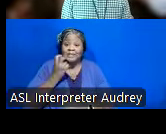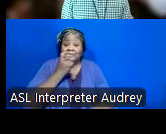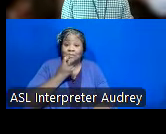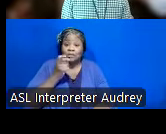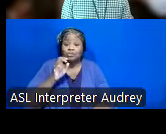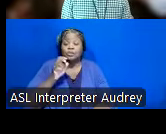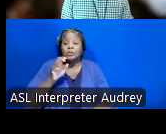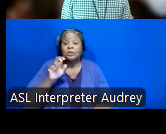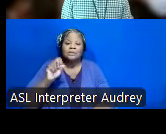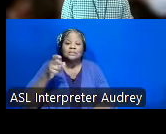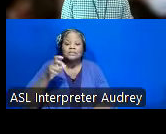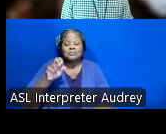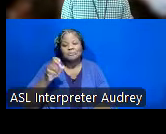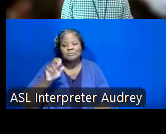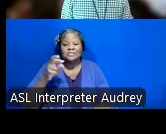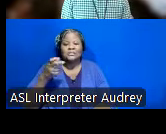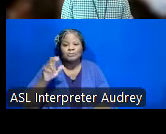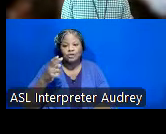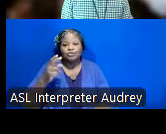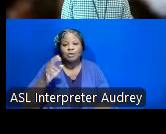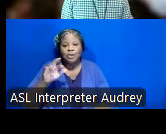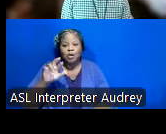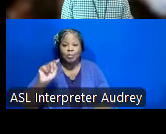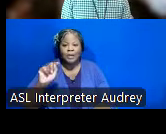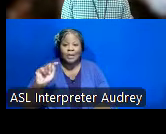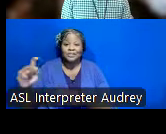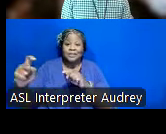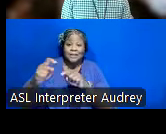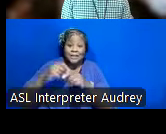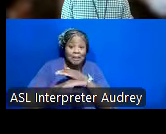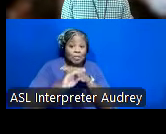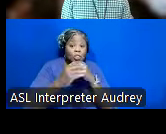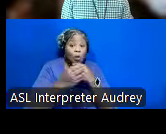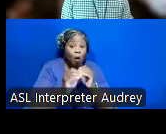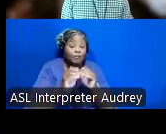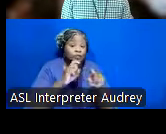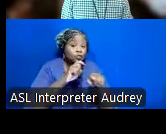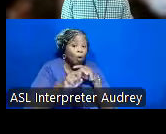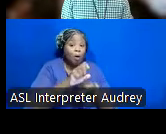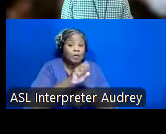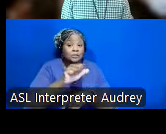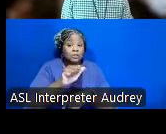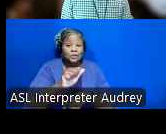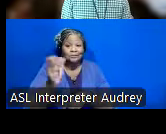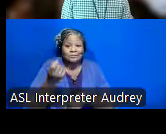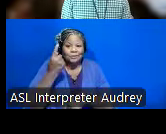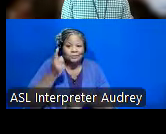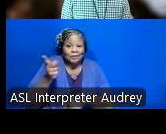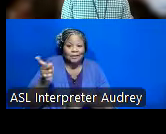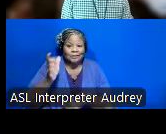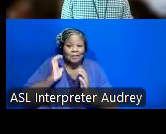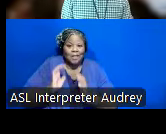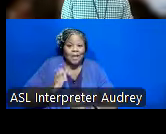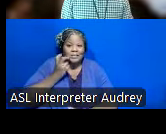impairment who came into the office every time they needed to call Social Security because the AI chatbot couldn't understand this